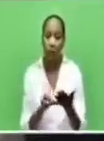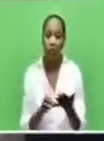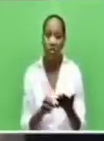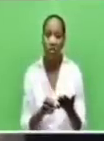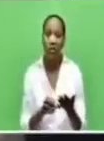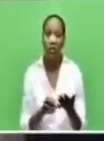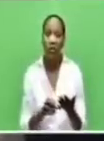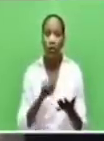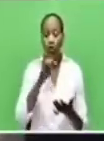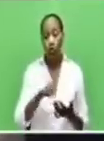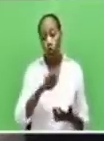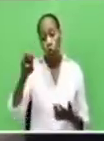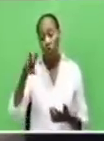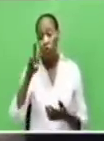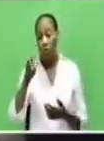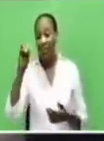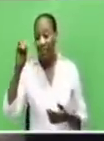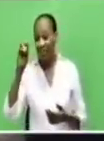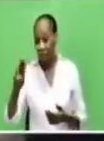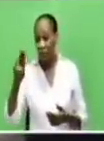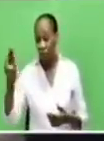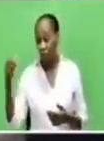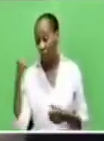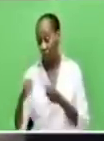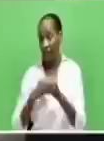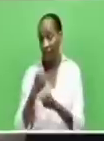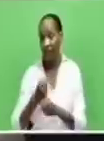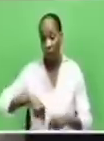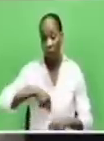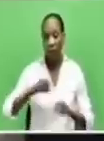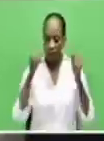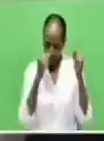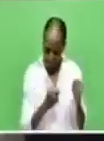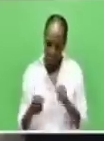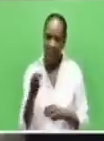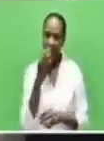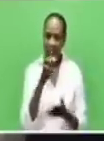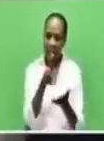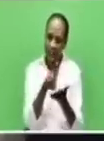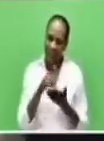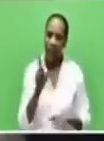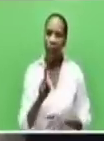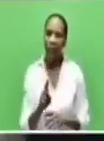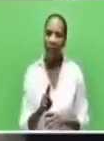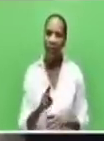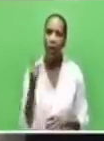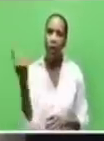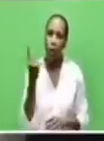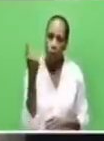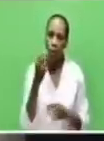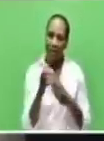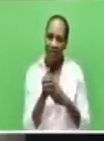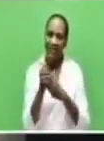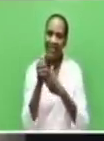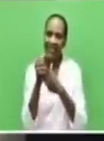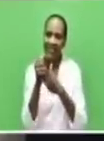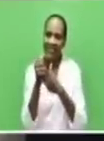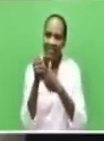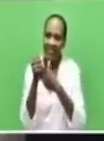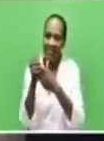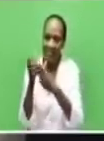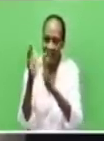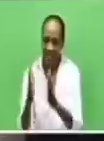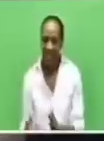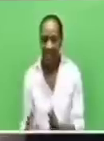in June 2022, we fearlessly stood up to demand that the only director of Ntabanyoni